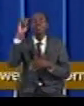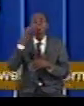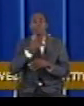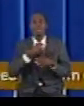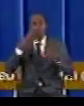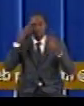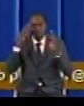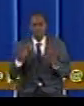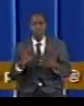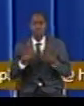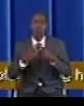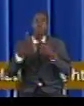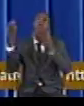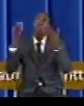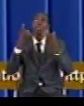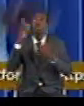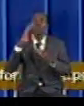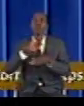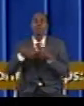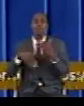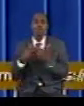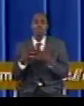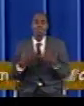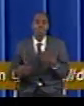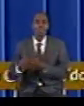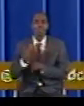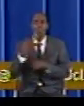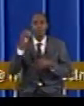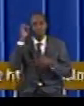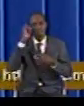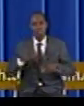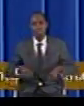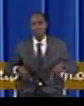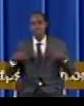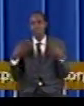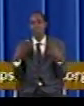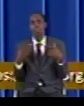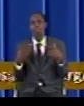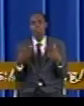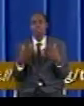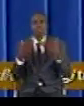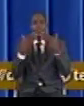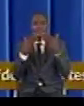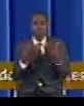God all the days of my life. Thank you, Jesus, and God bless you, Daddy.